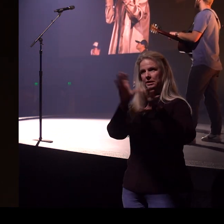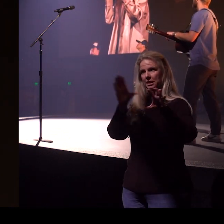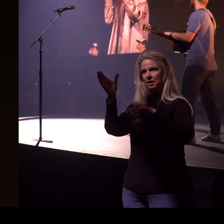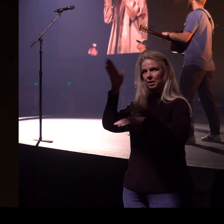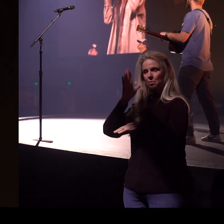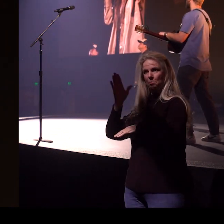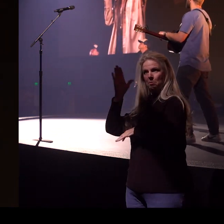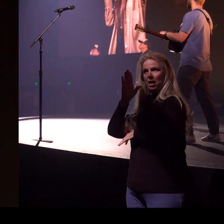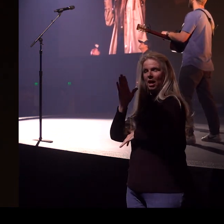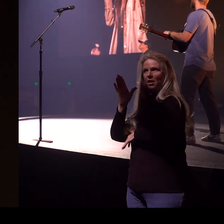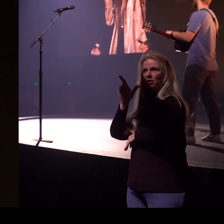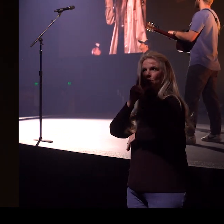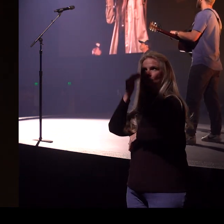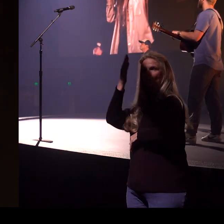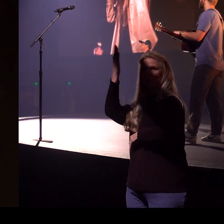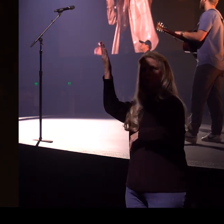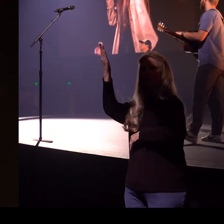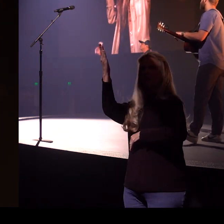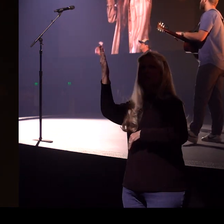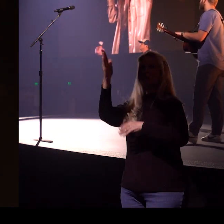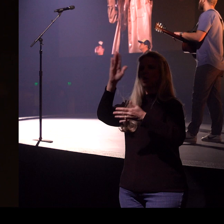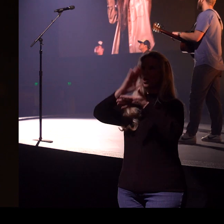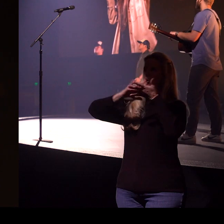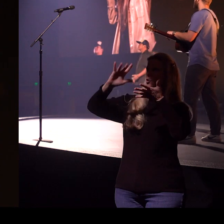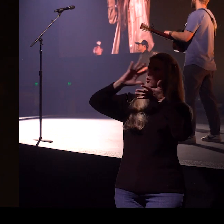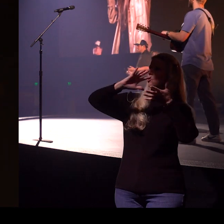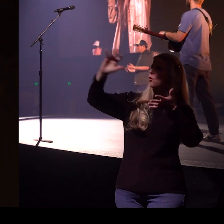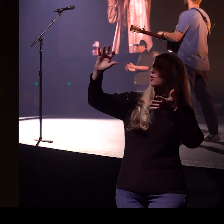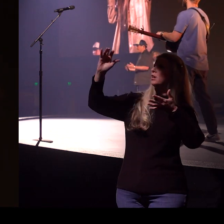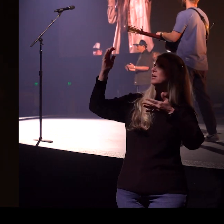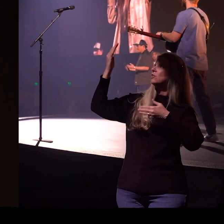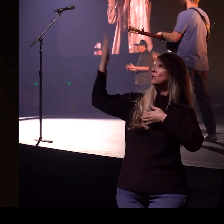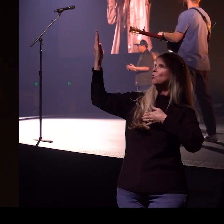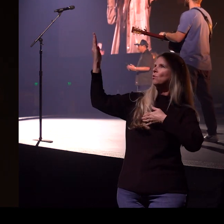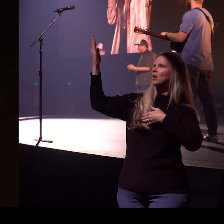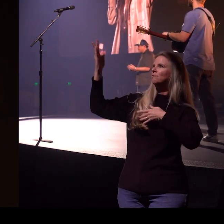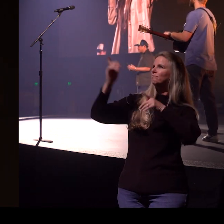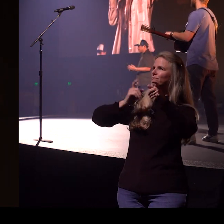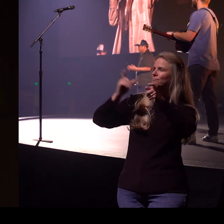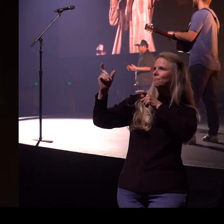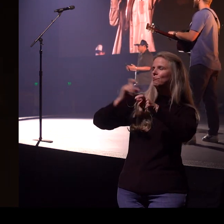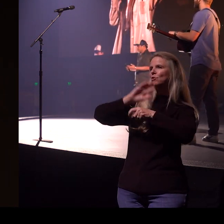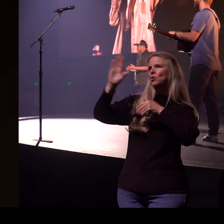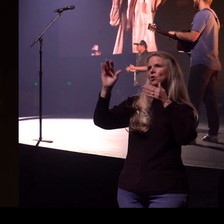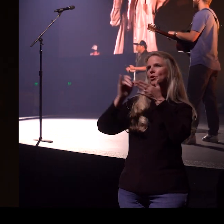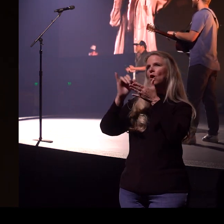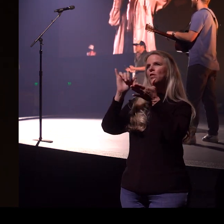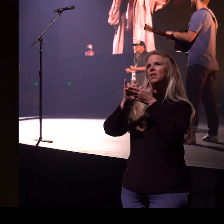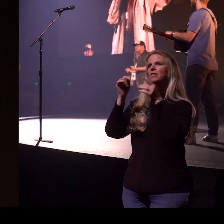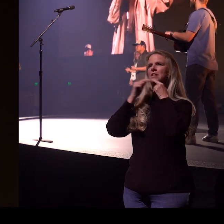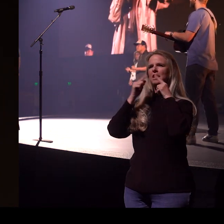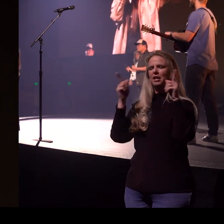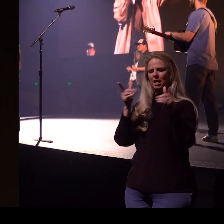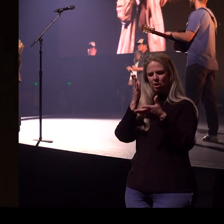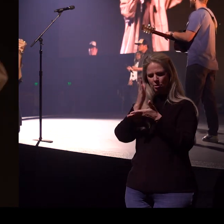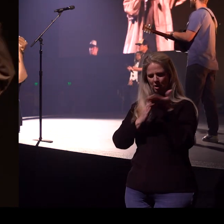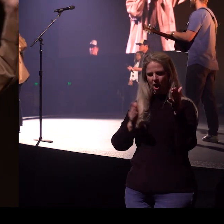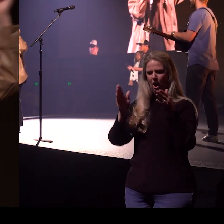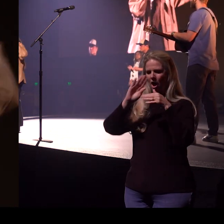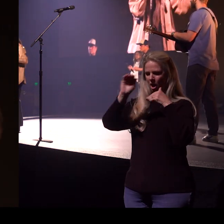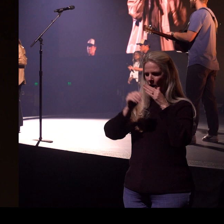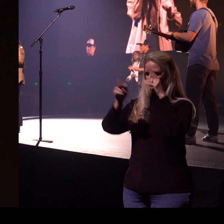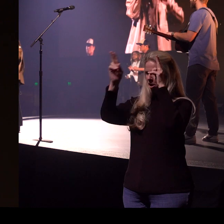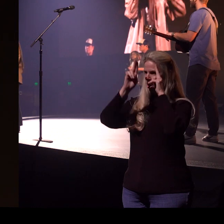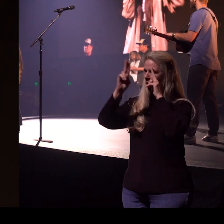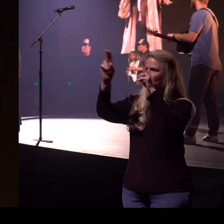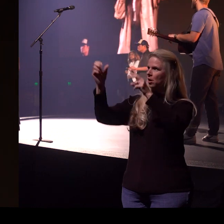saying, glory to the one who holds it all. And then there's this declaration part in the song that says, all honor, all glory,